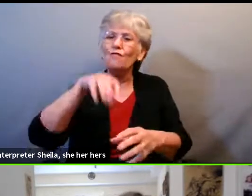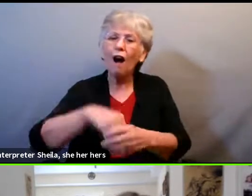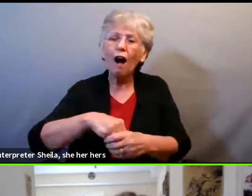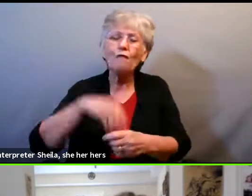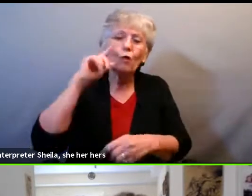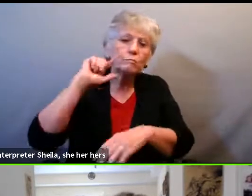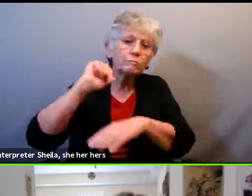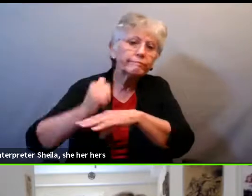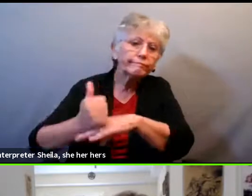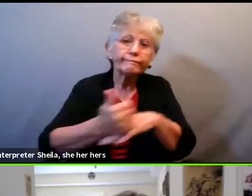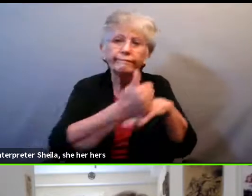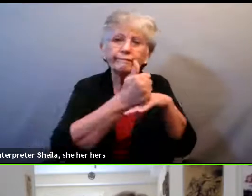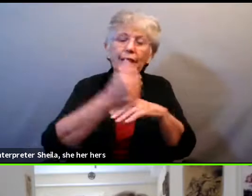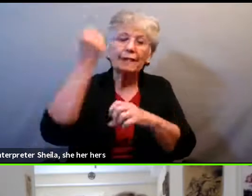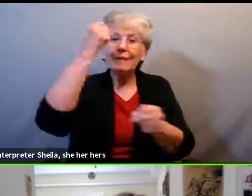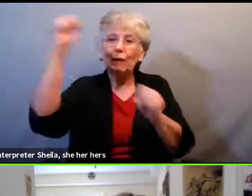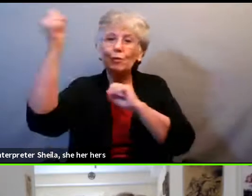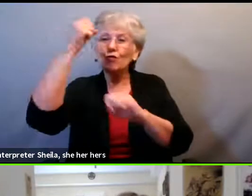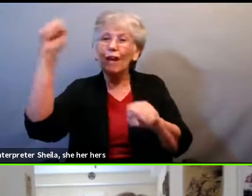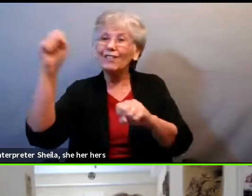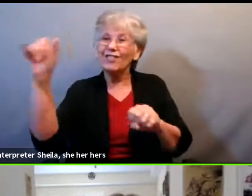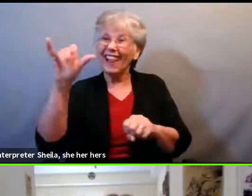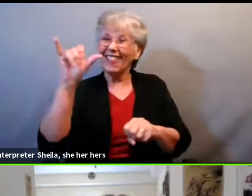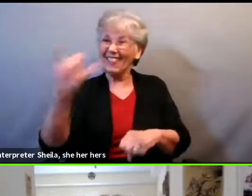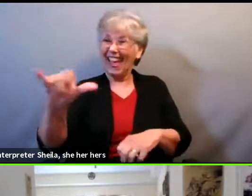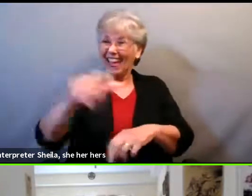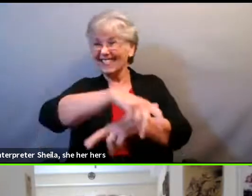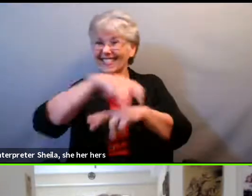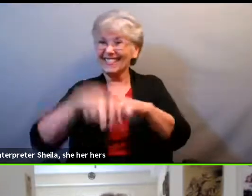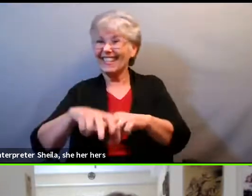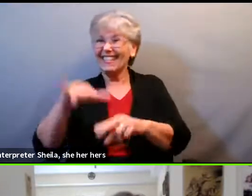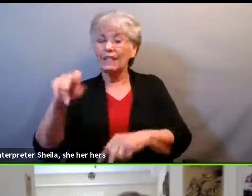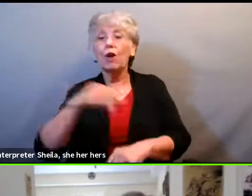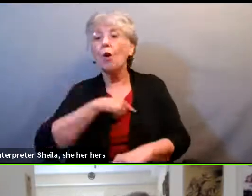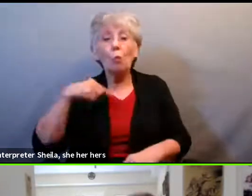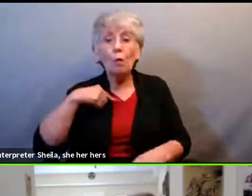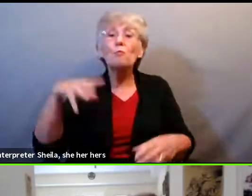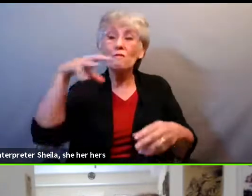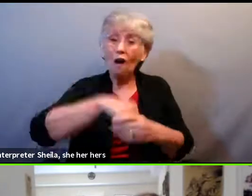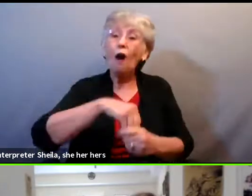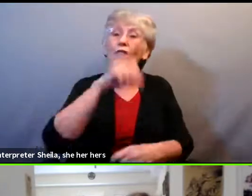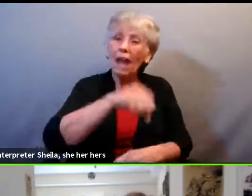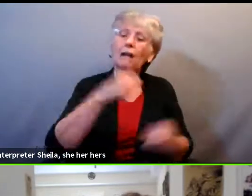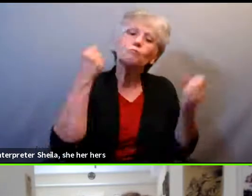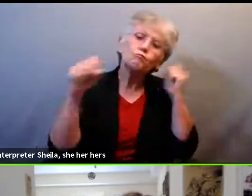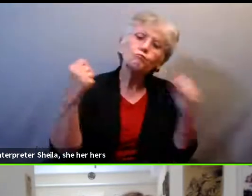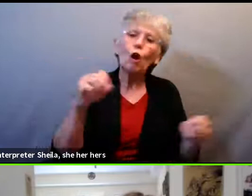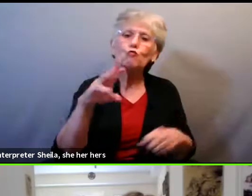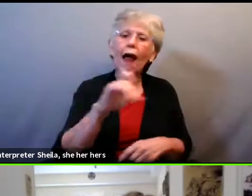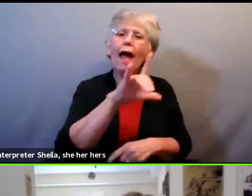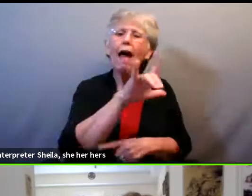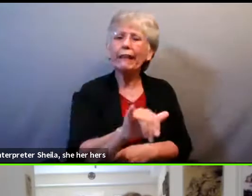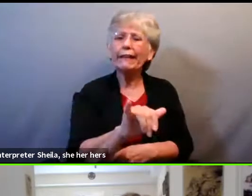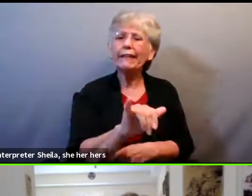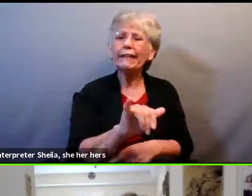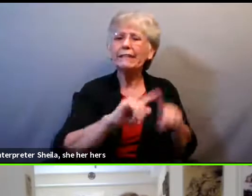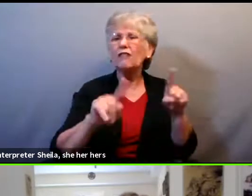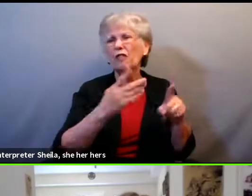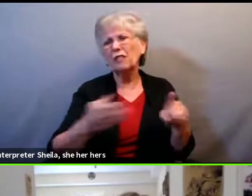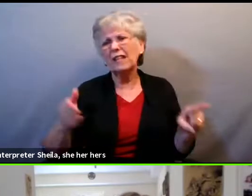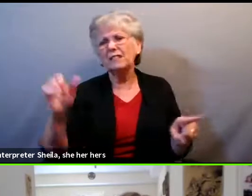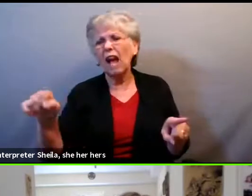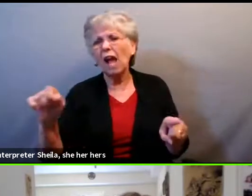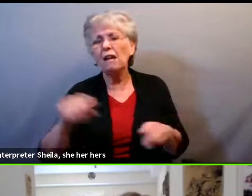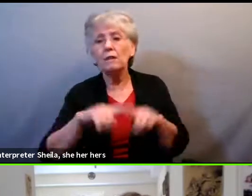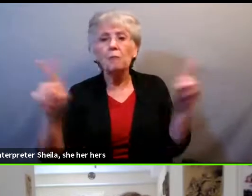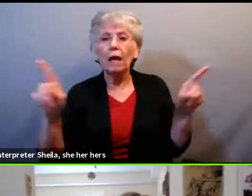organizing demonstrations of this type. We'd been involved in rallies and, you know, different types of things. But